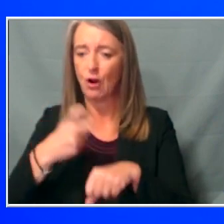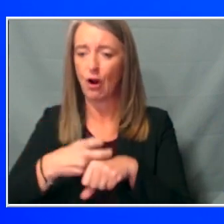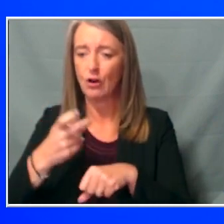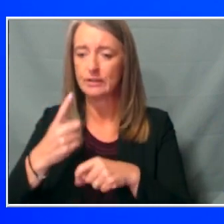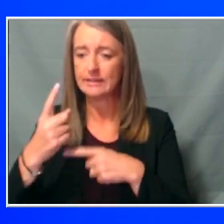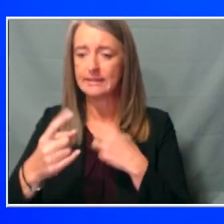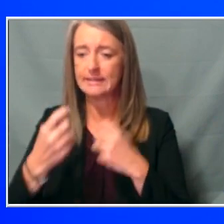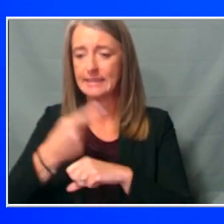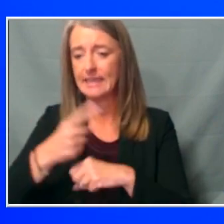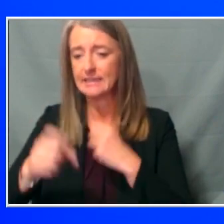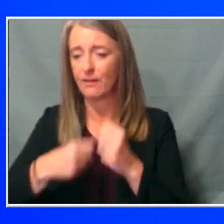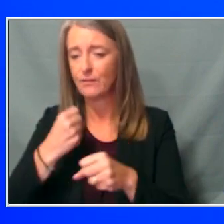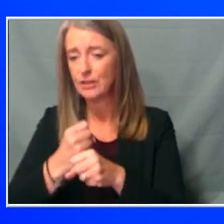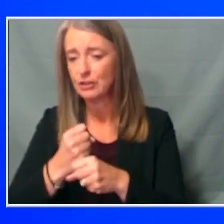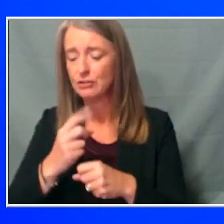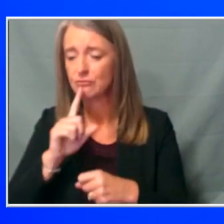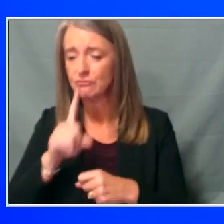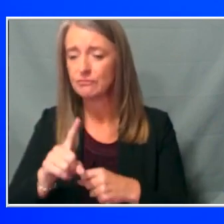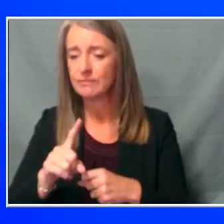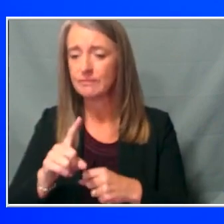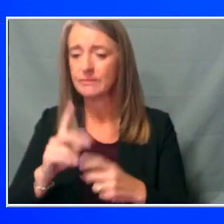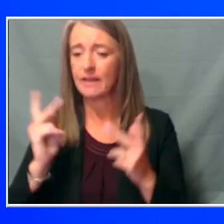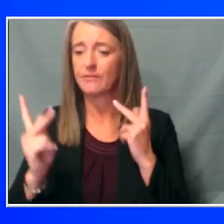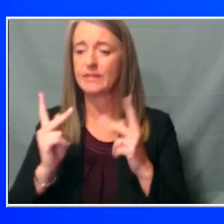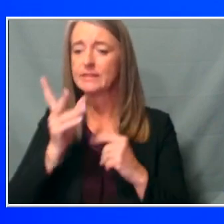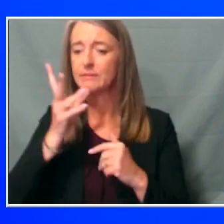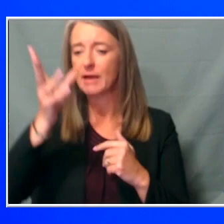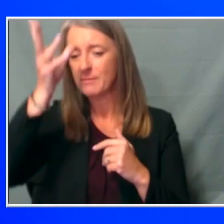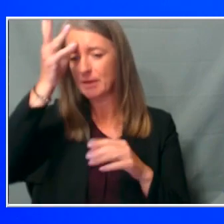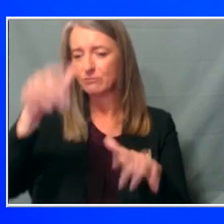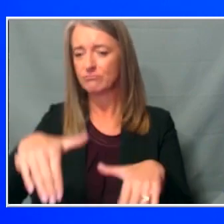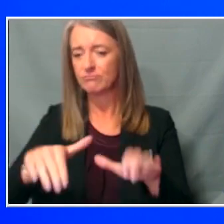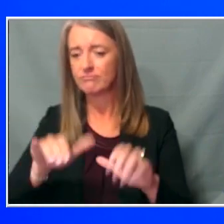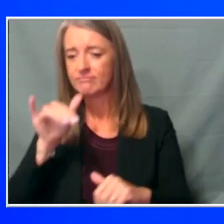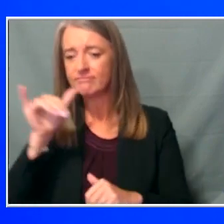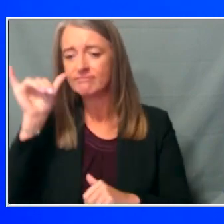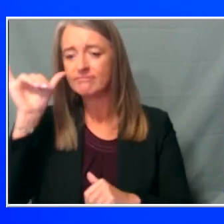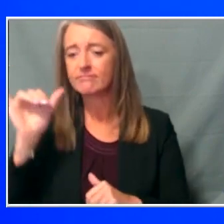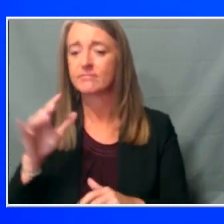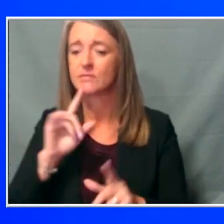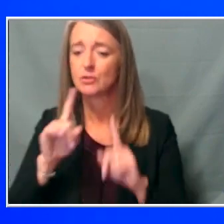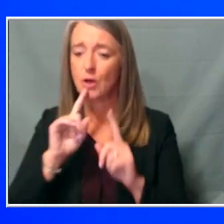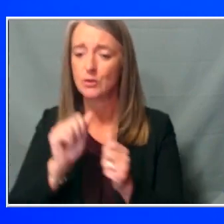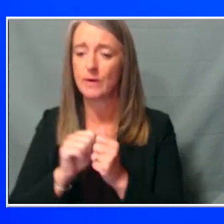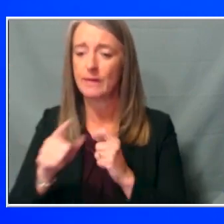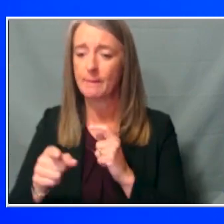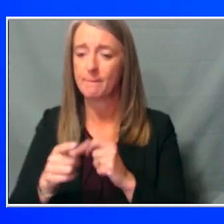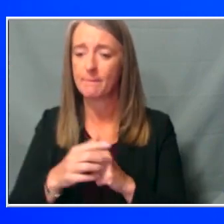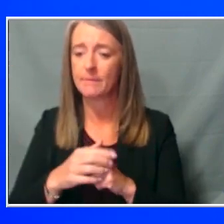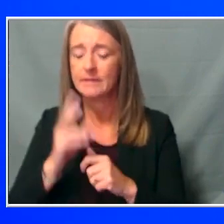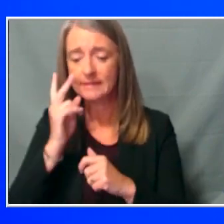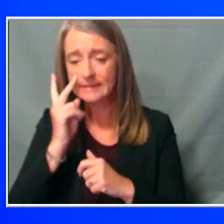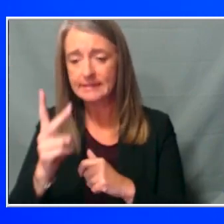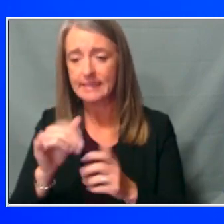year. And I went and visited my parents yesterday and just kind of talked with them. But seeing that